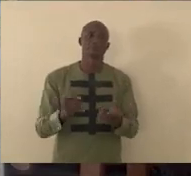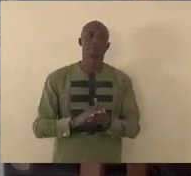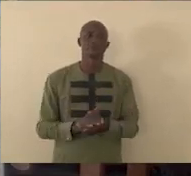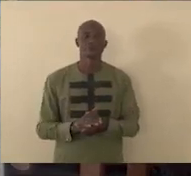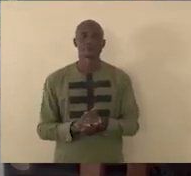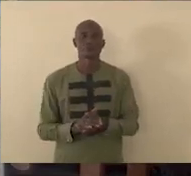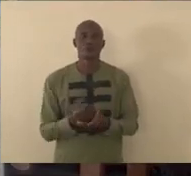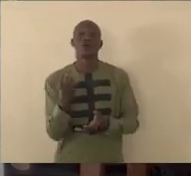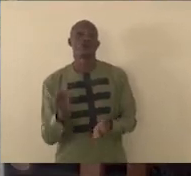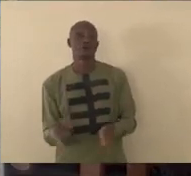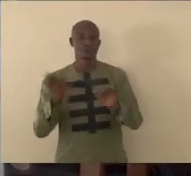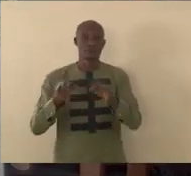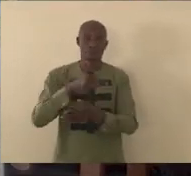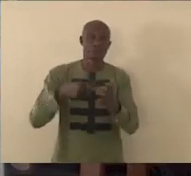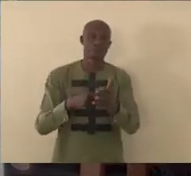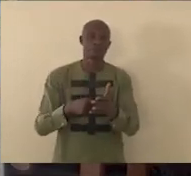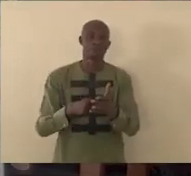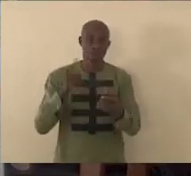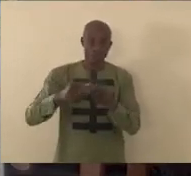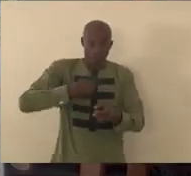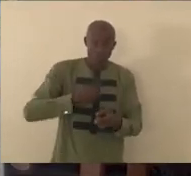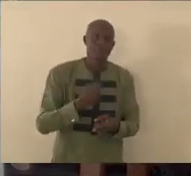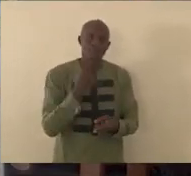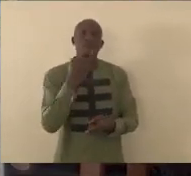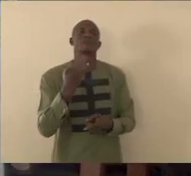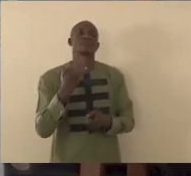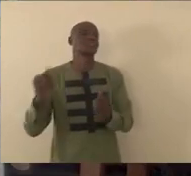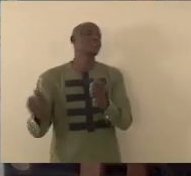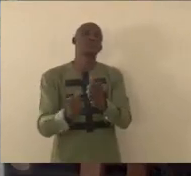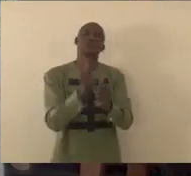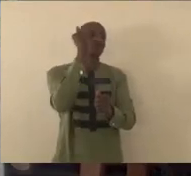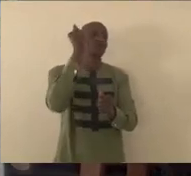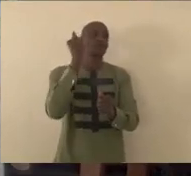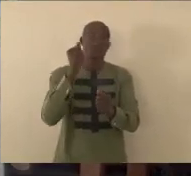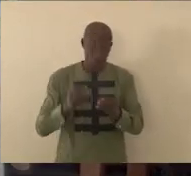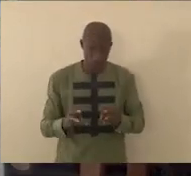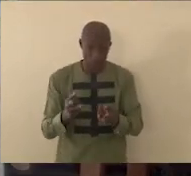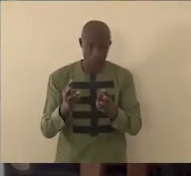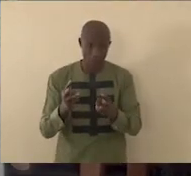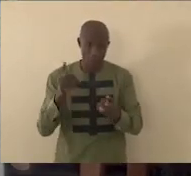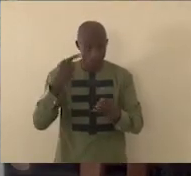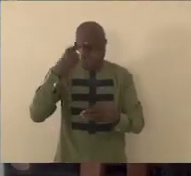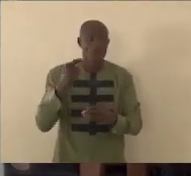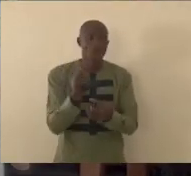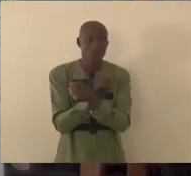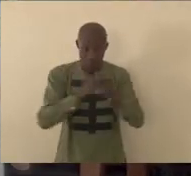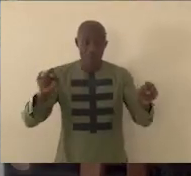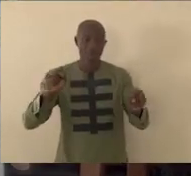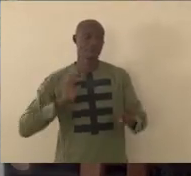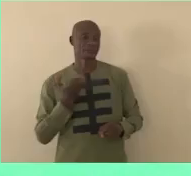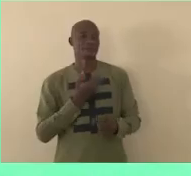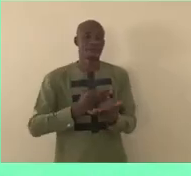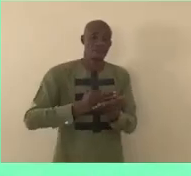national imperative. This, to me, is the most viable path for salvaging